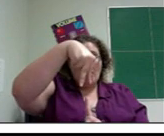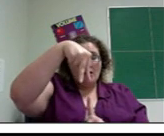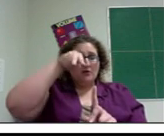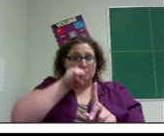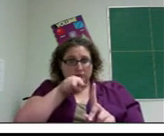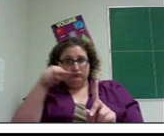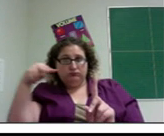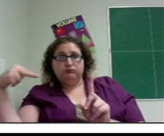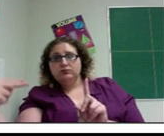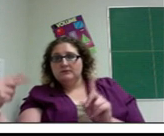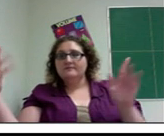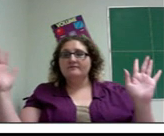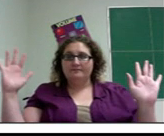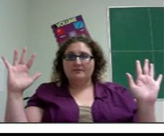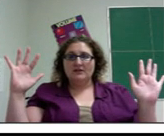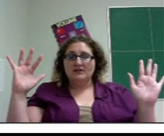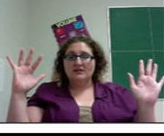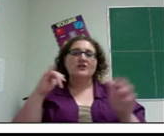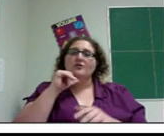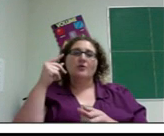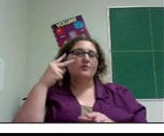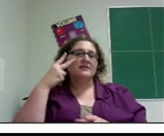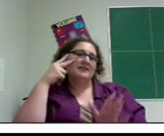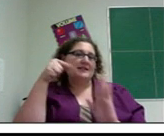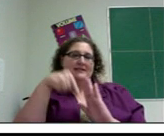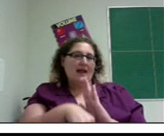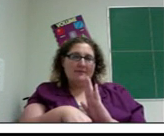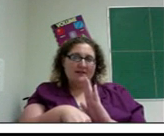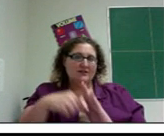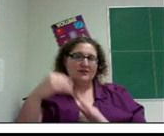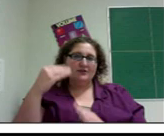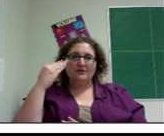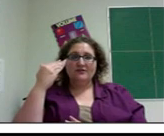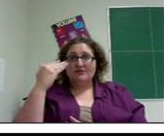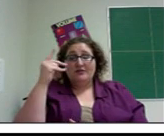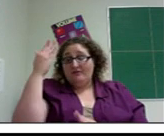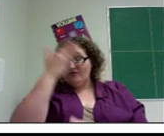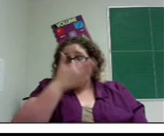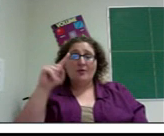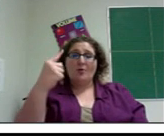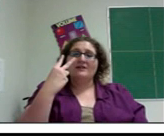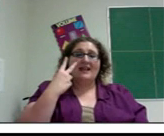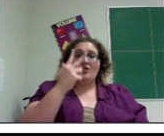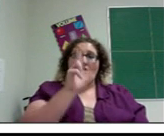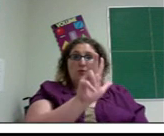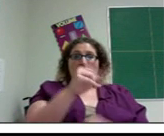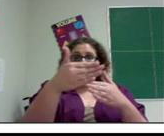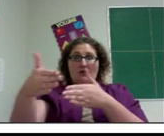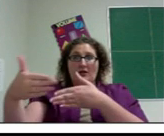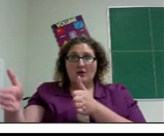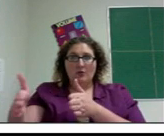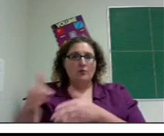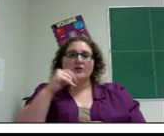that way you don't see any depth perception to see in the front. We would just see the 3 cubes. We're not seeing the depth that one is 3 units